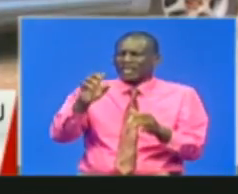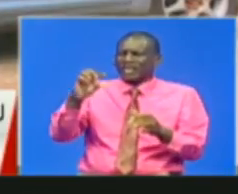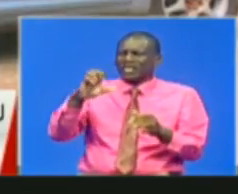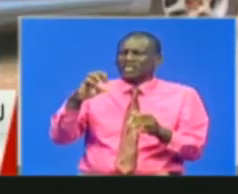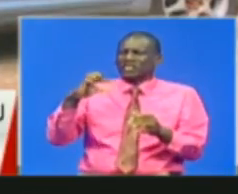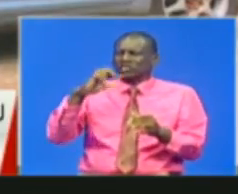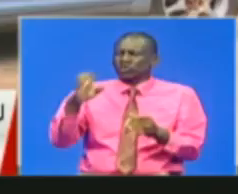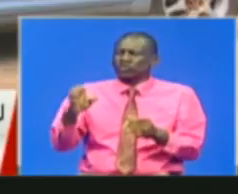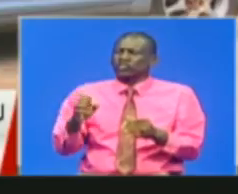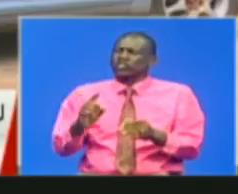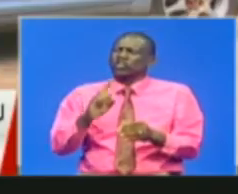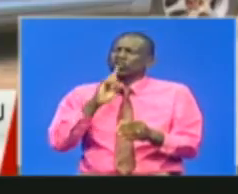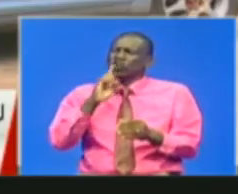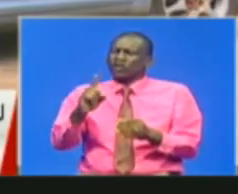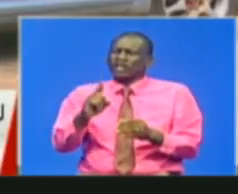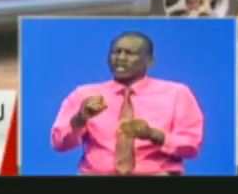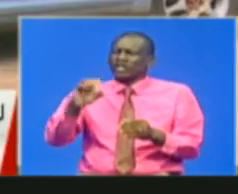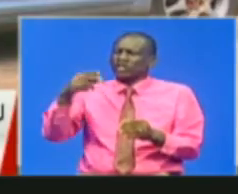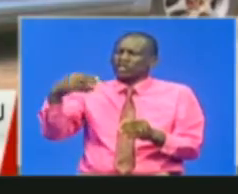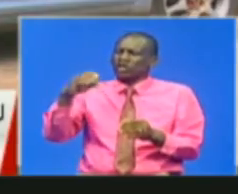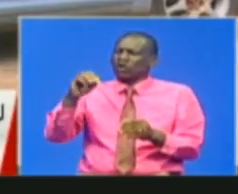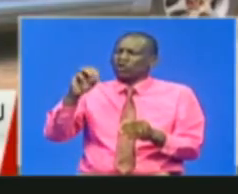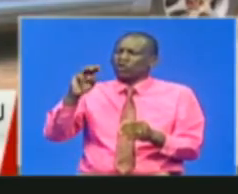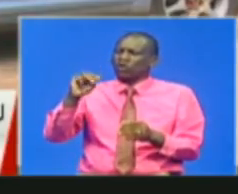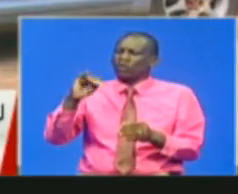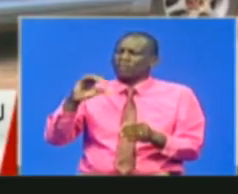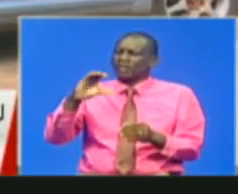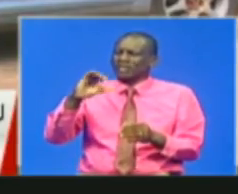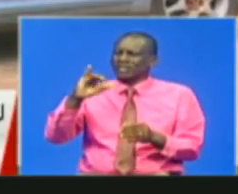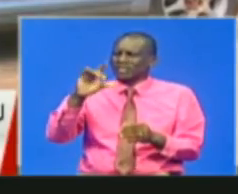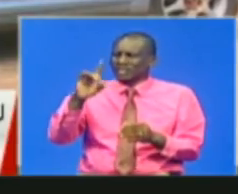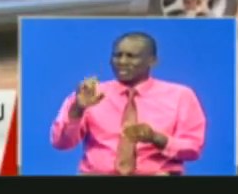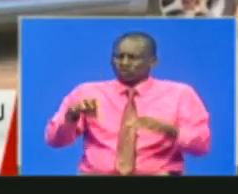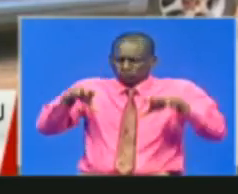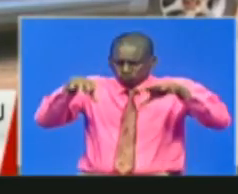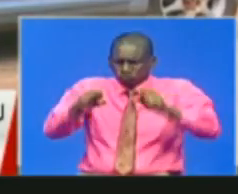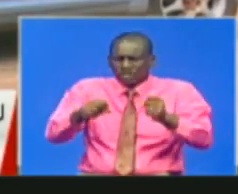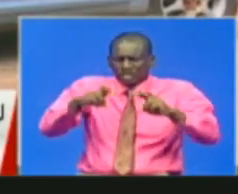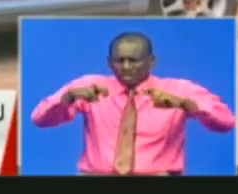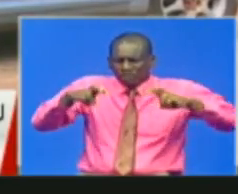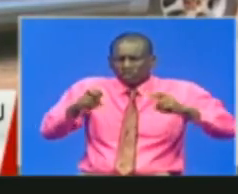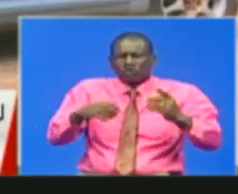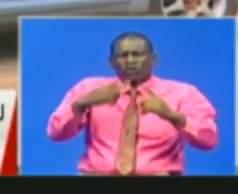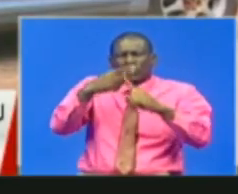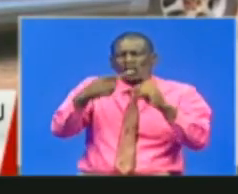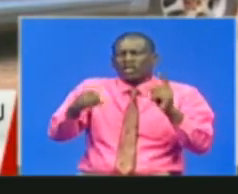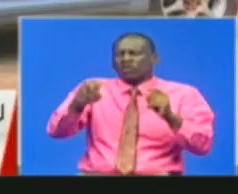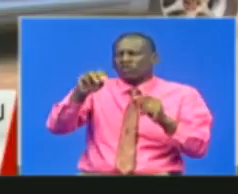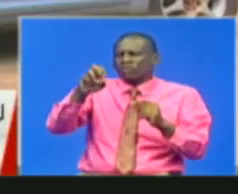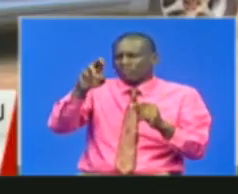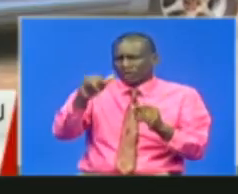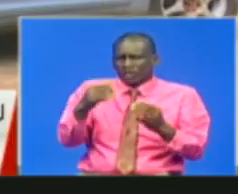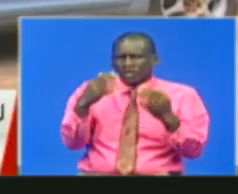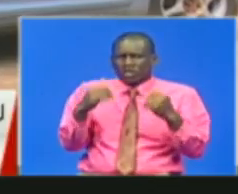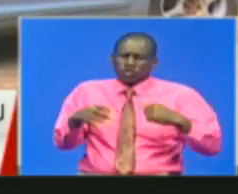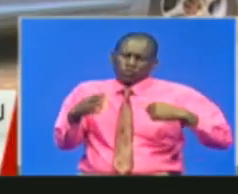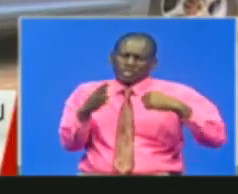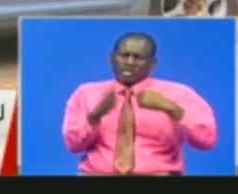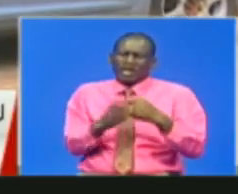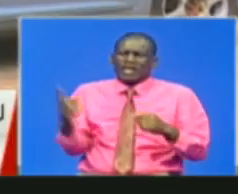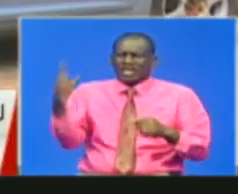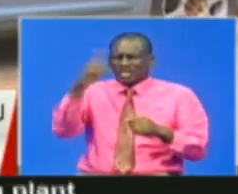the homicide unit to take up investigations into the murder case of Mary Wamboi. Now, with 9 working